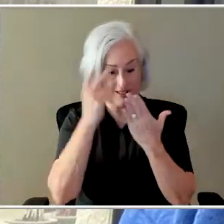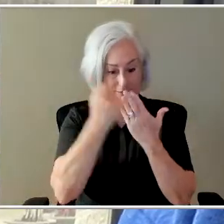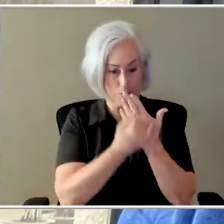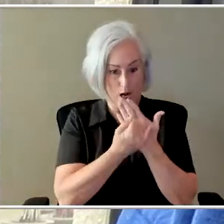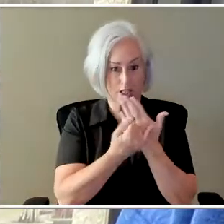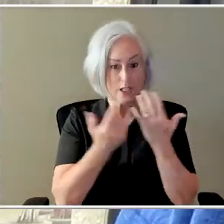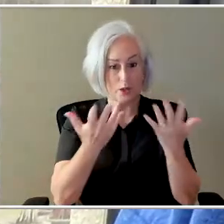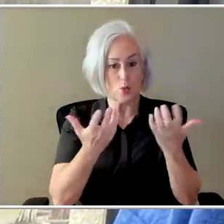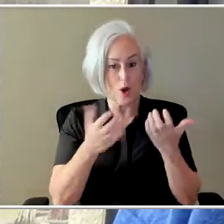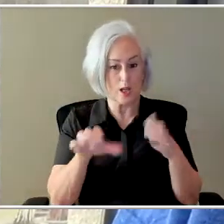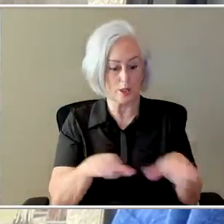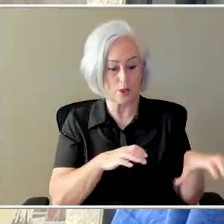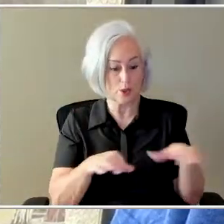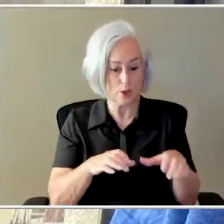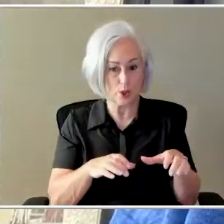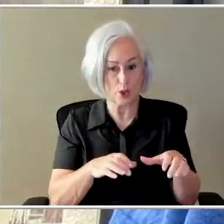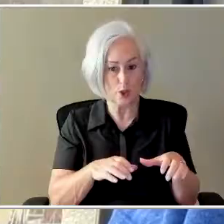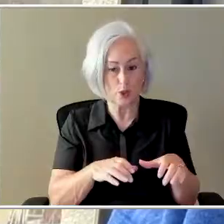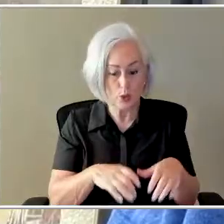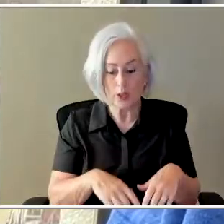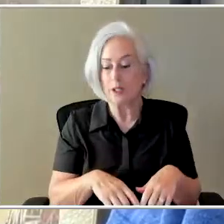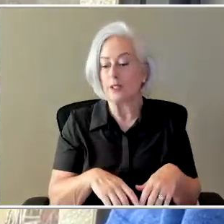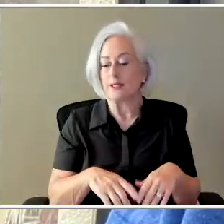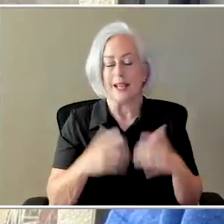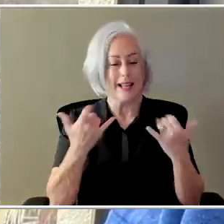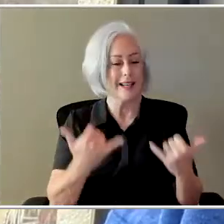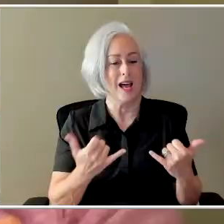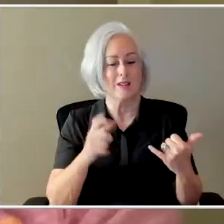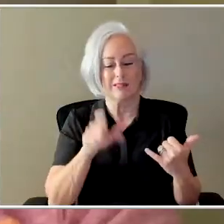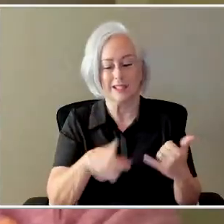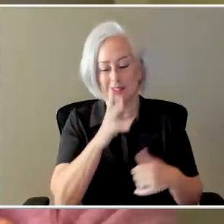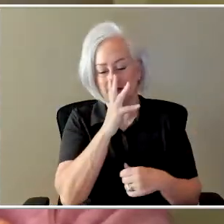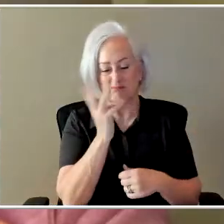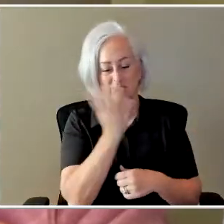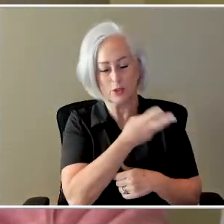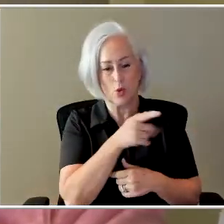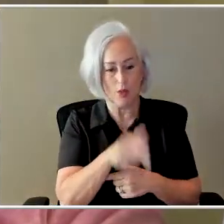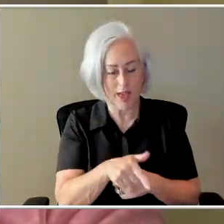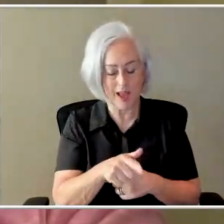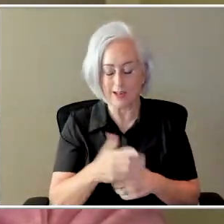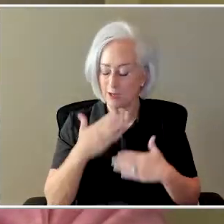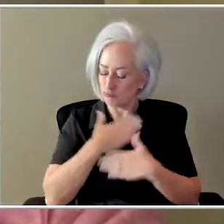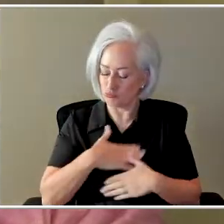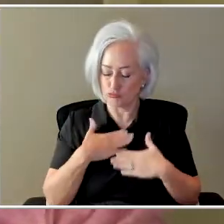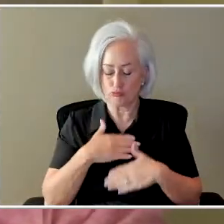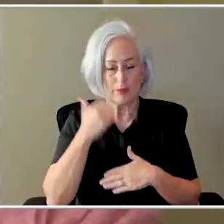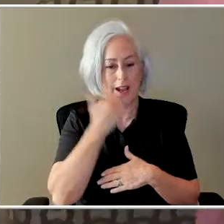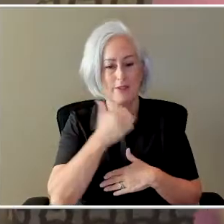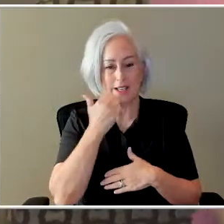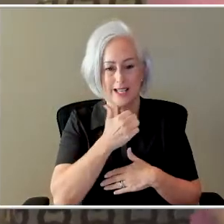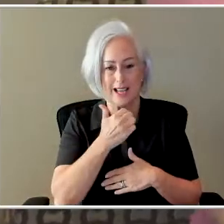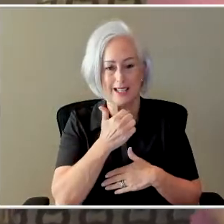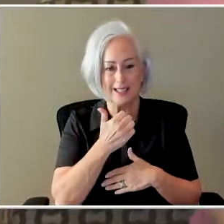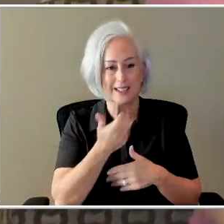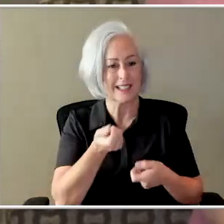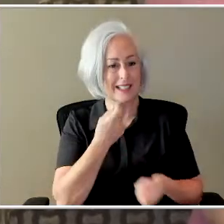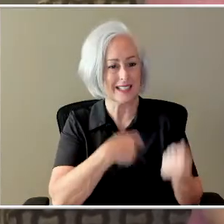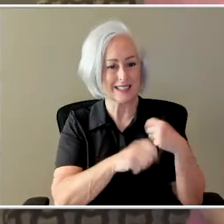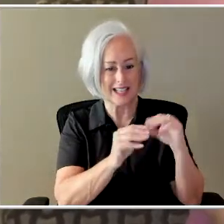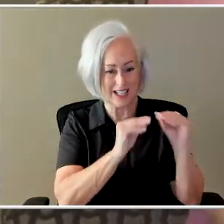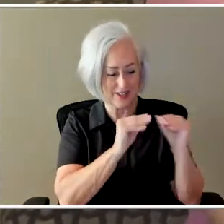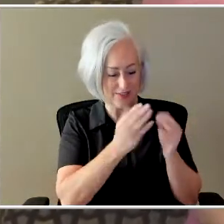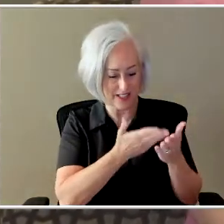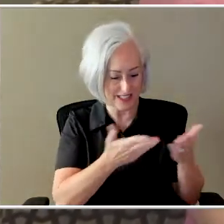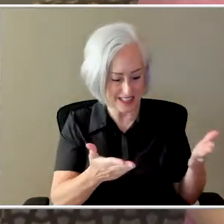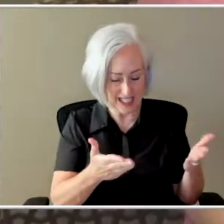we're just going to live life every day, just enjoy instead of trying to do things. Instead of trying to fix things, we're just going to enjoy life. Hug your family and tell them you love